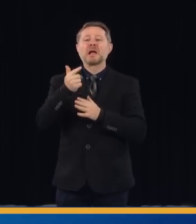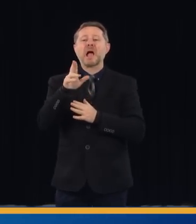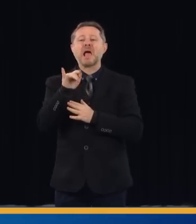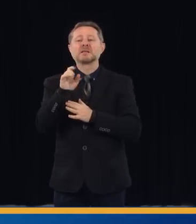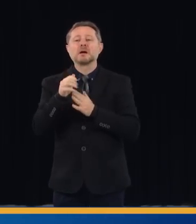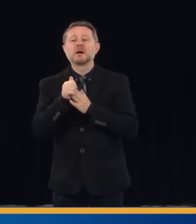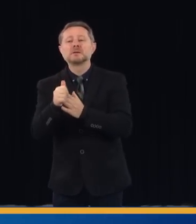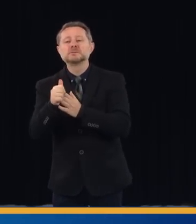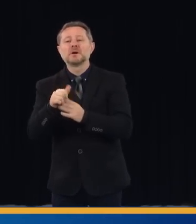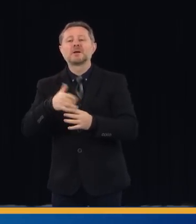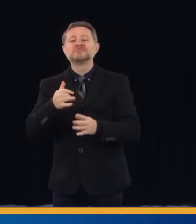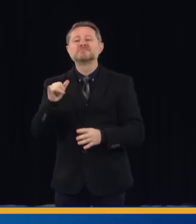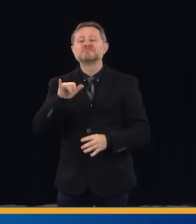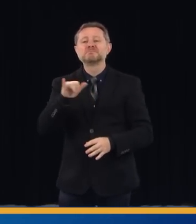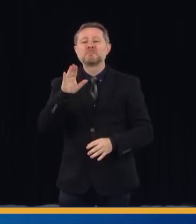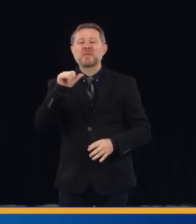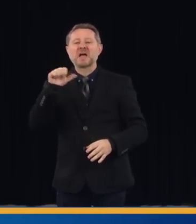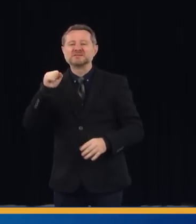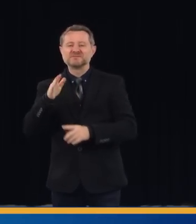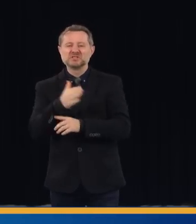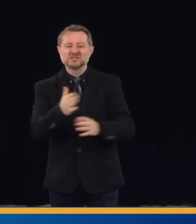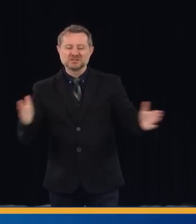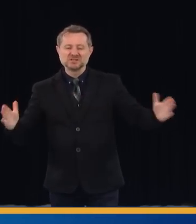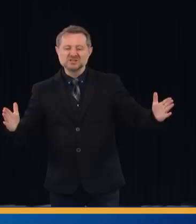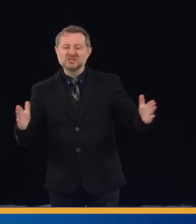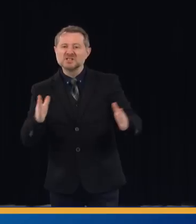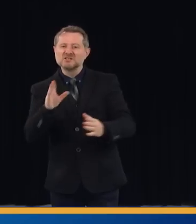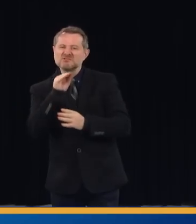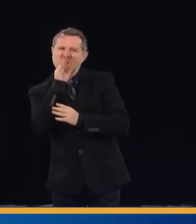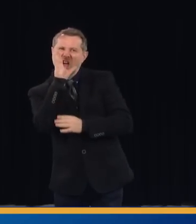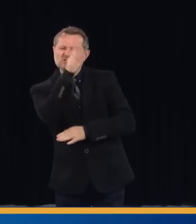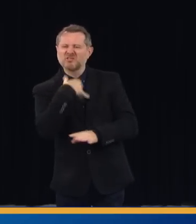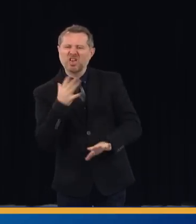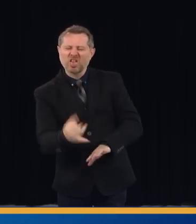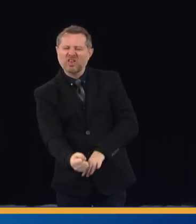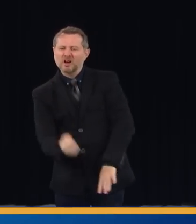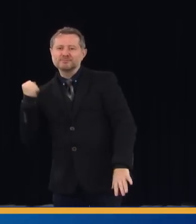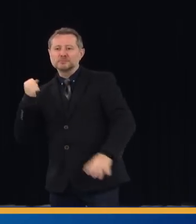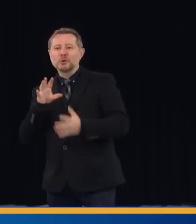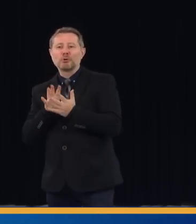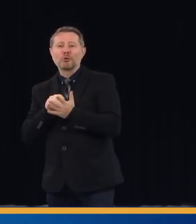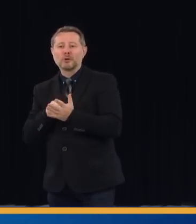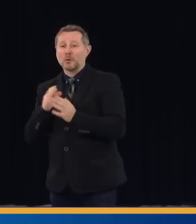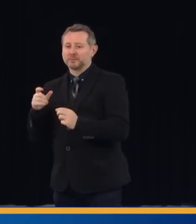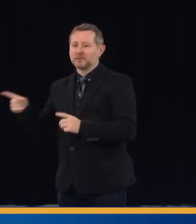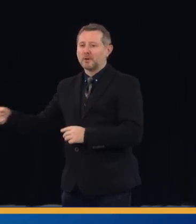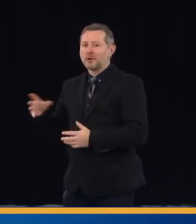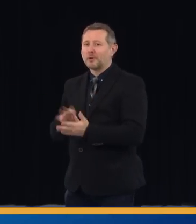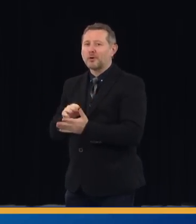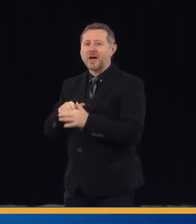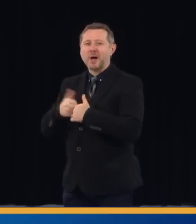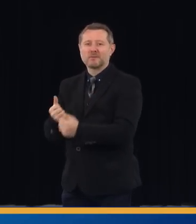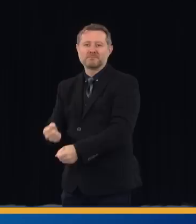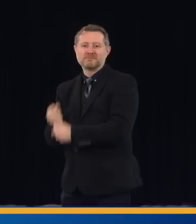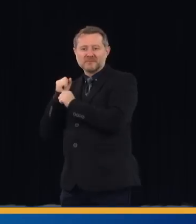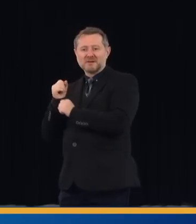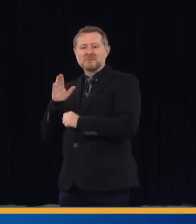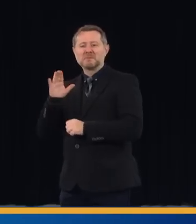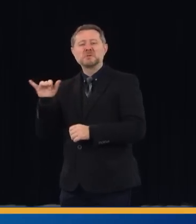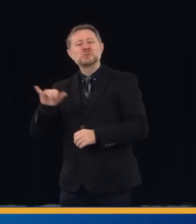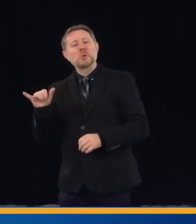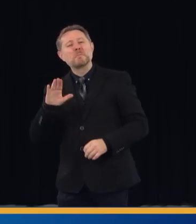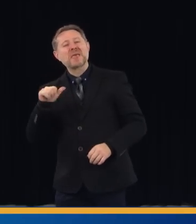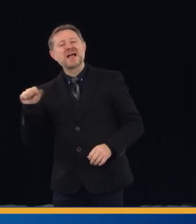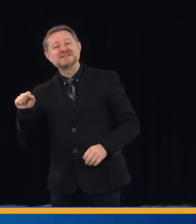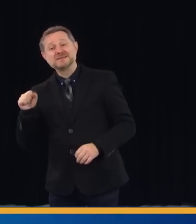tips from that. But I also want to say to him, because I want him to know, he found out